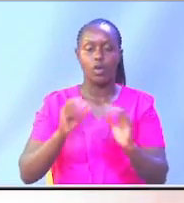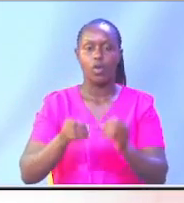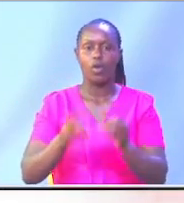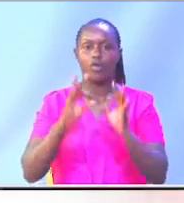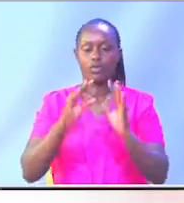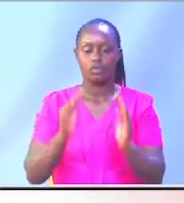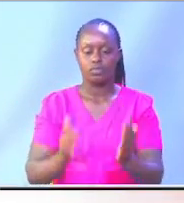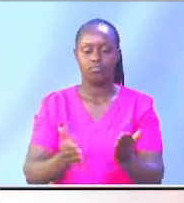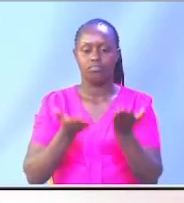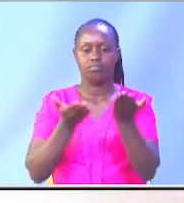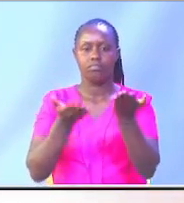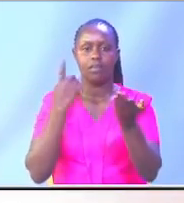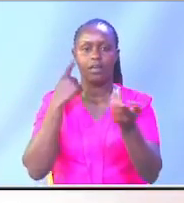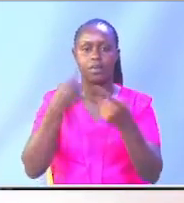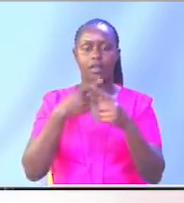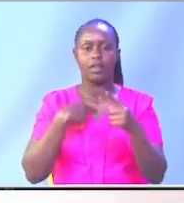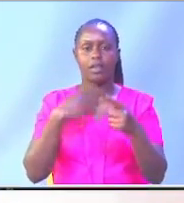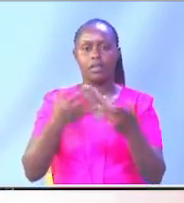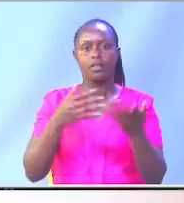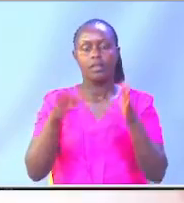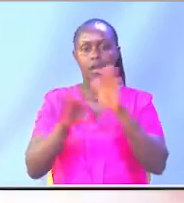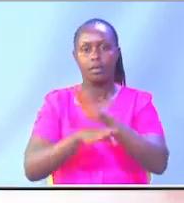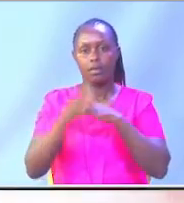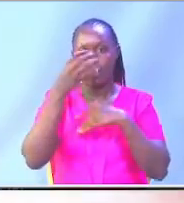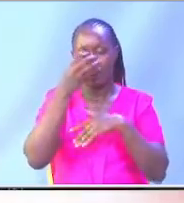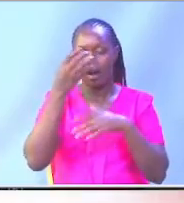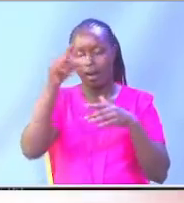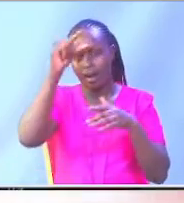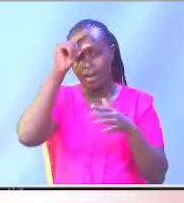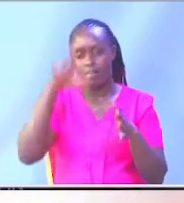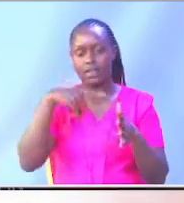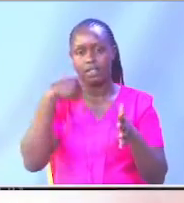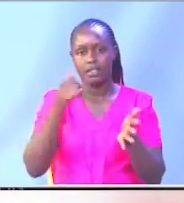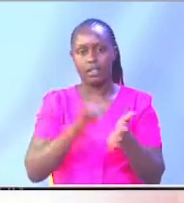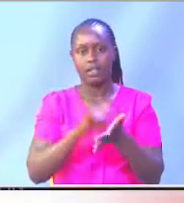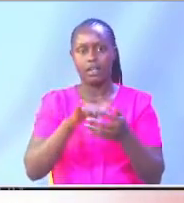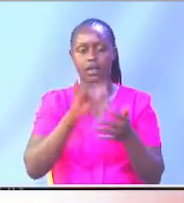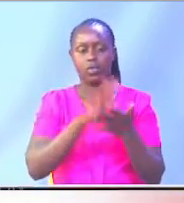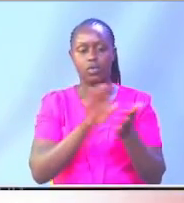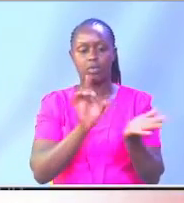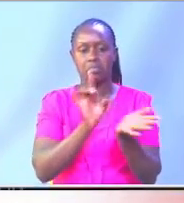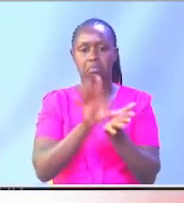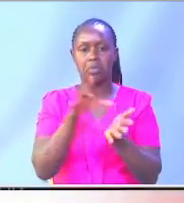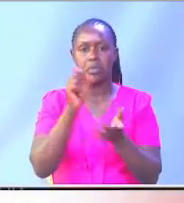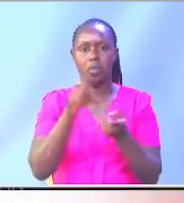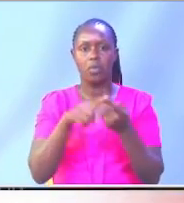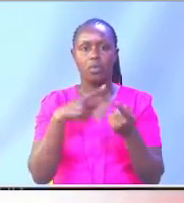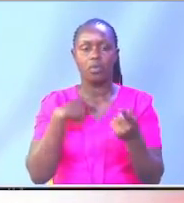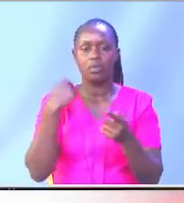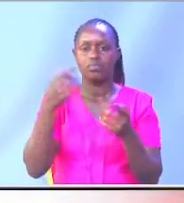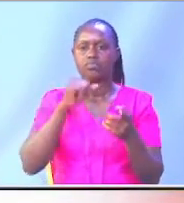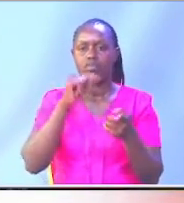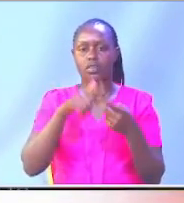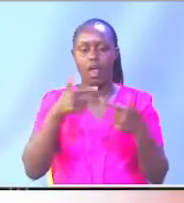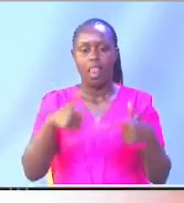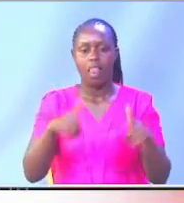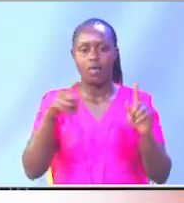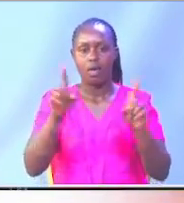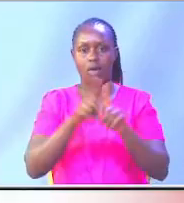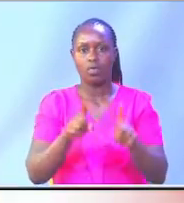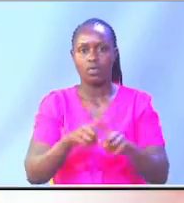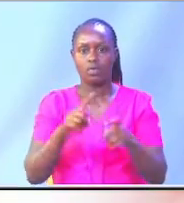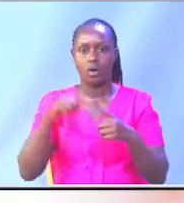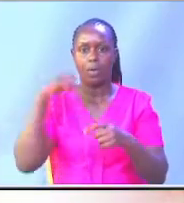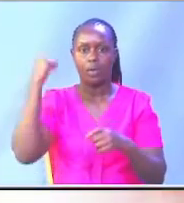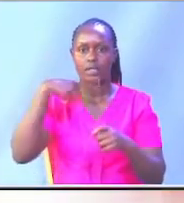curb misappropriation of funds. Addressing the press, the governor says his removal was illegal and was politically instigated by his opponents, reiterating